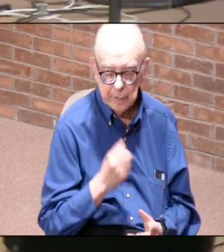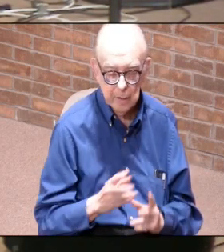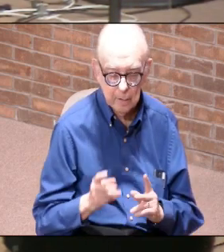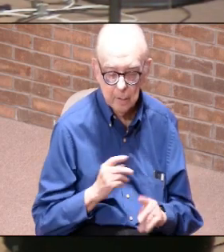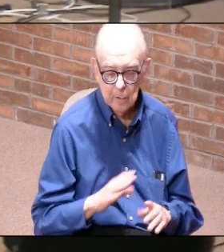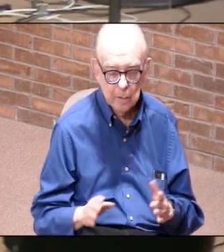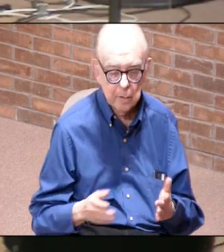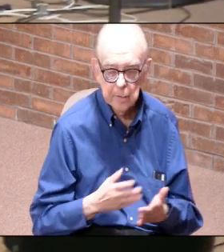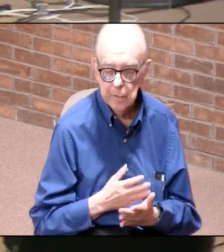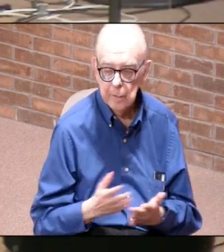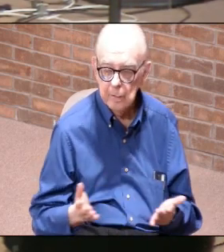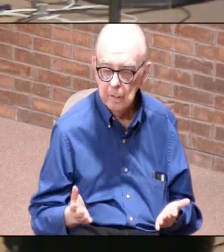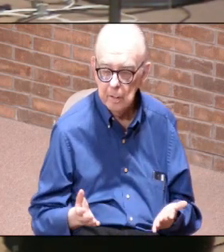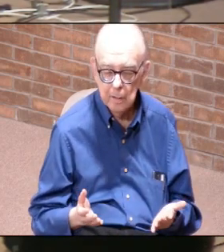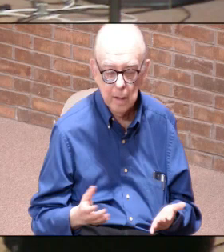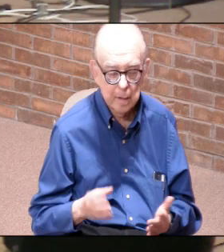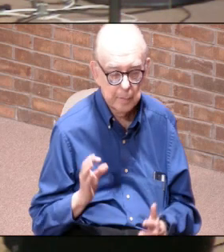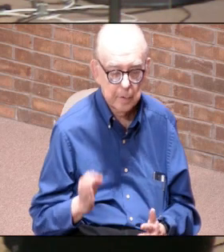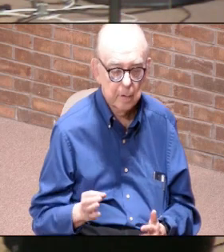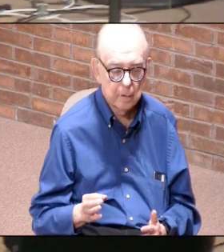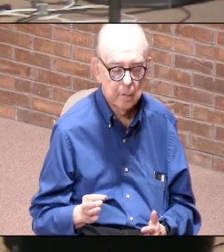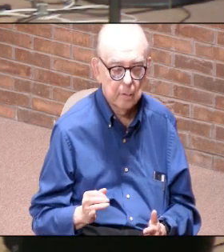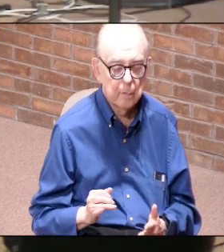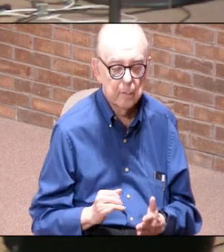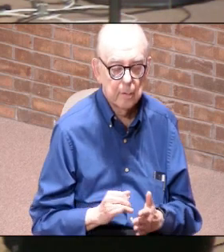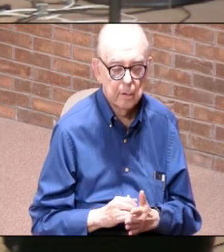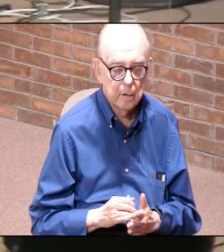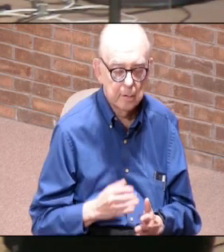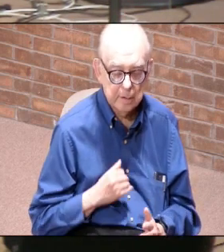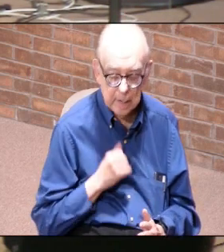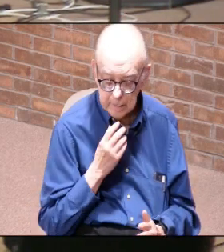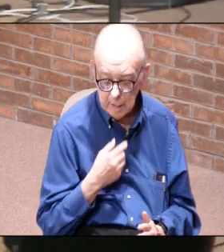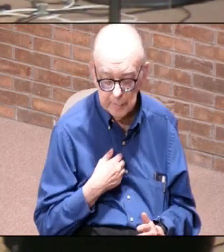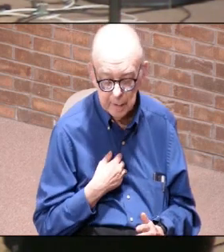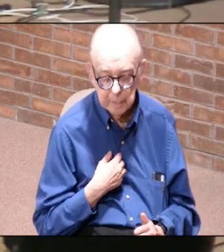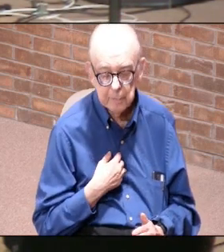do sermons and preach. That was not me.